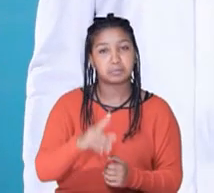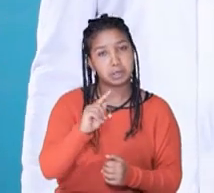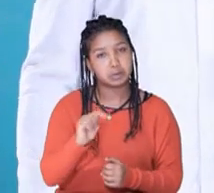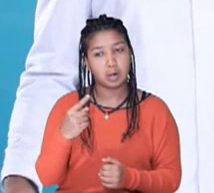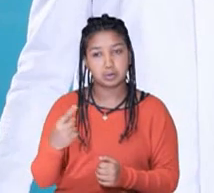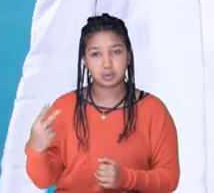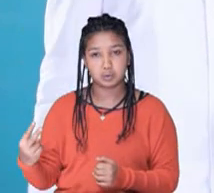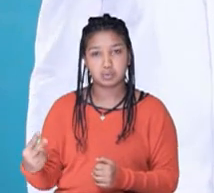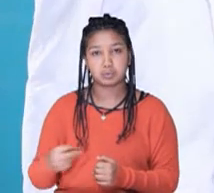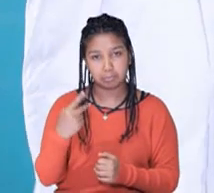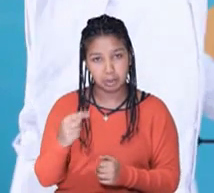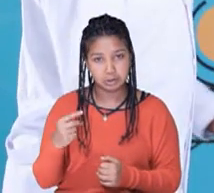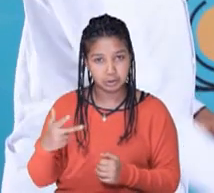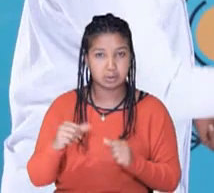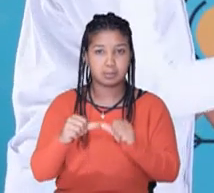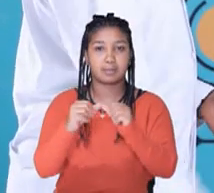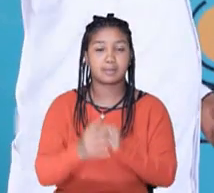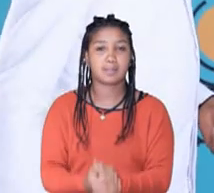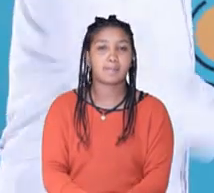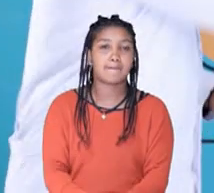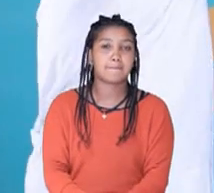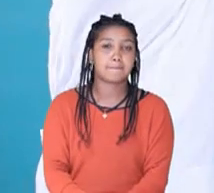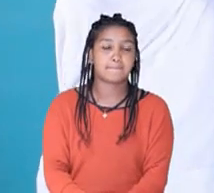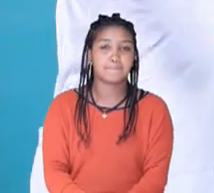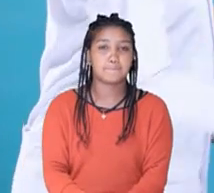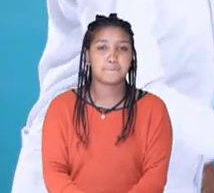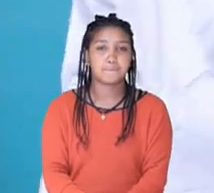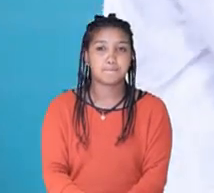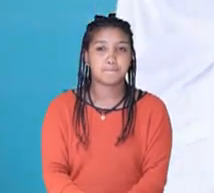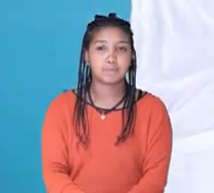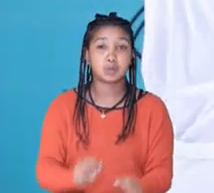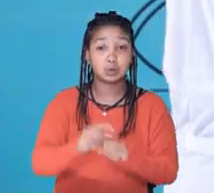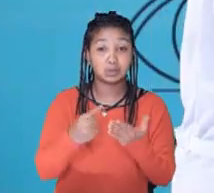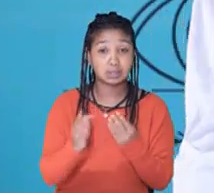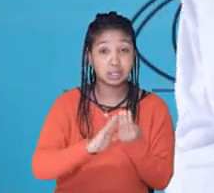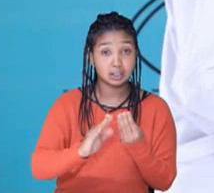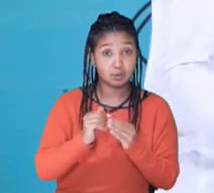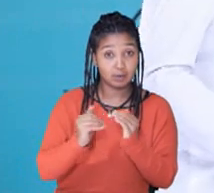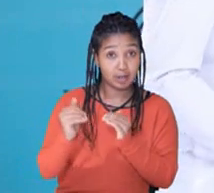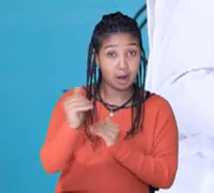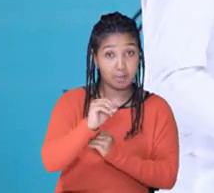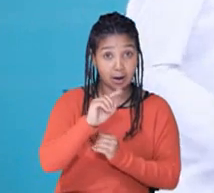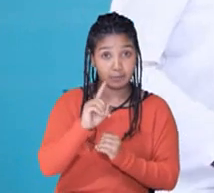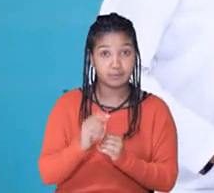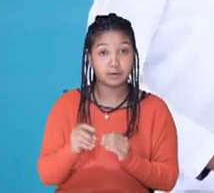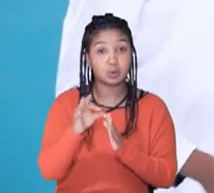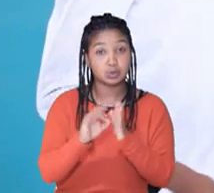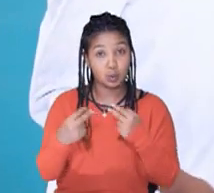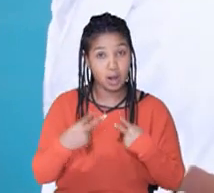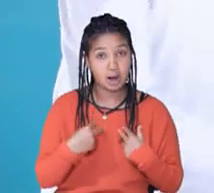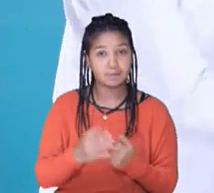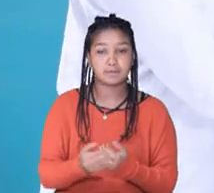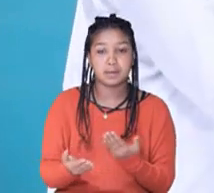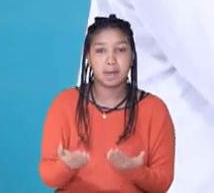it's possible to find tension 2, and so on. So in this case, from the above question, we have